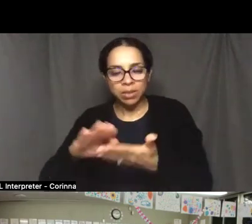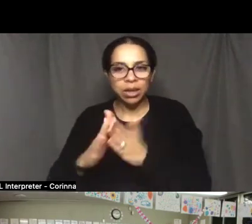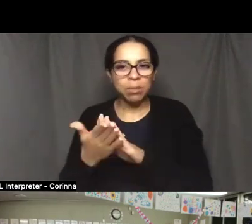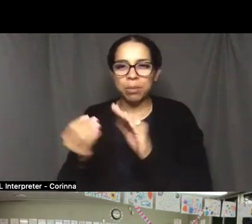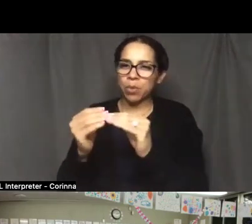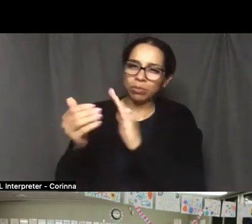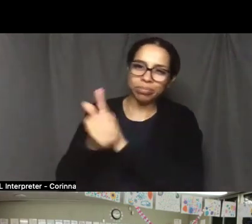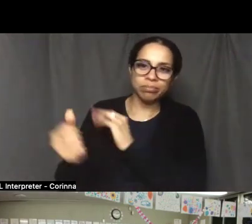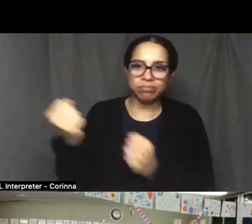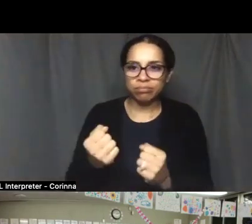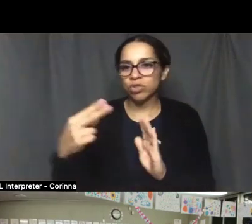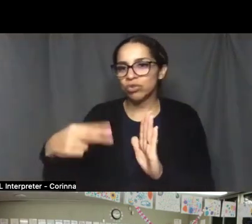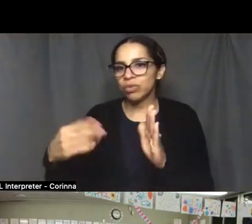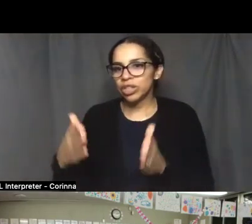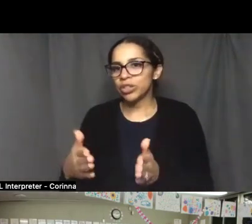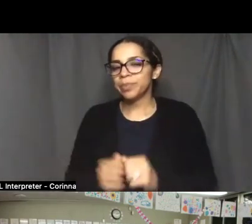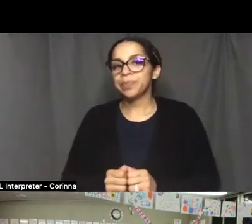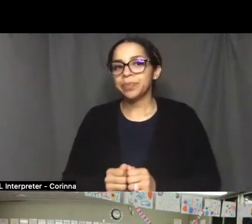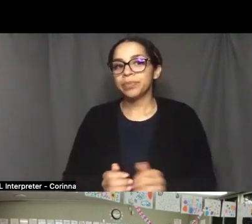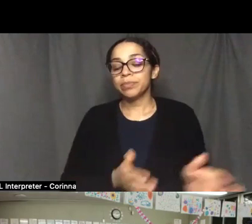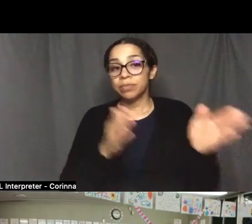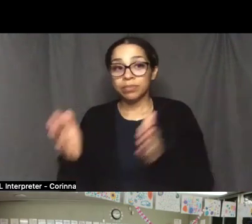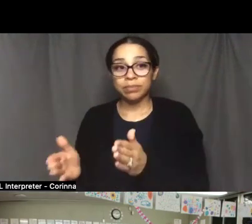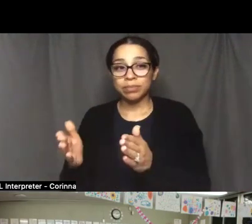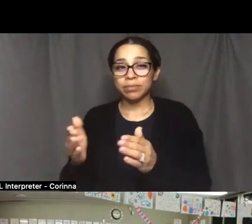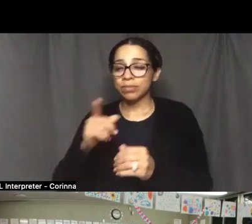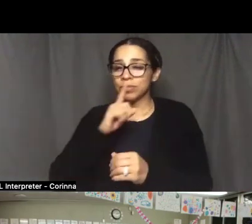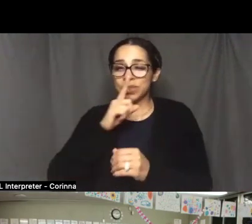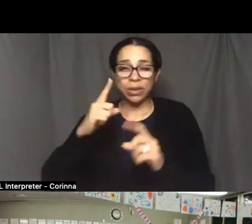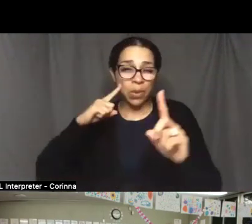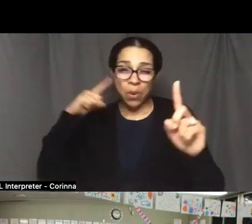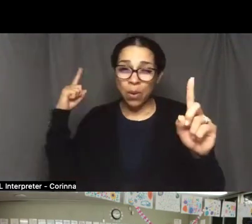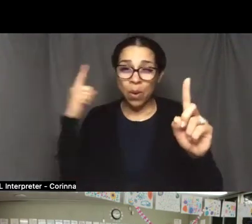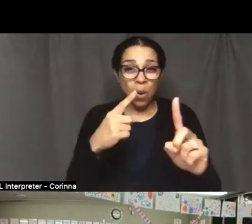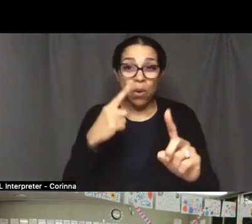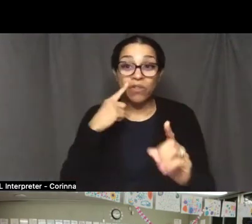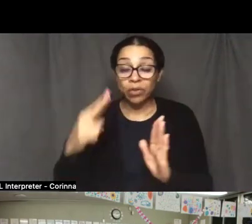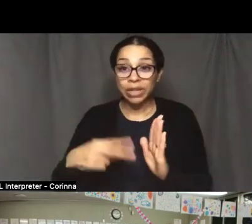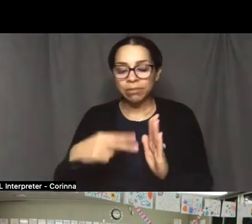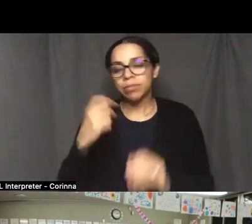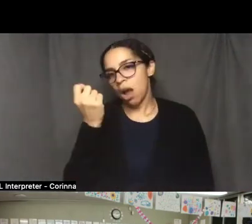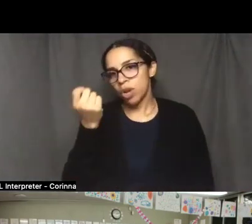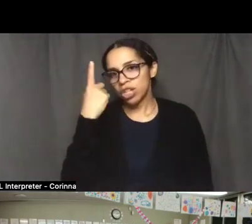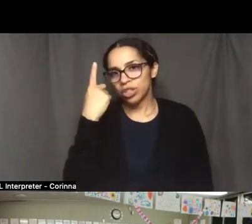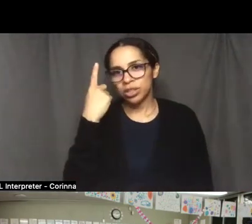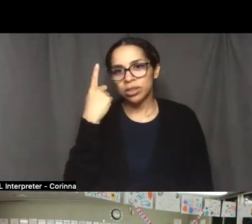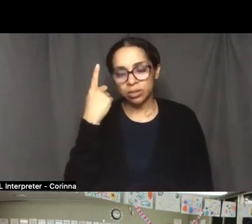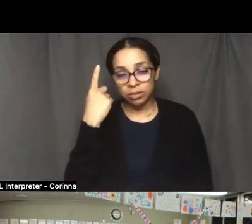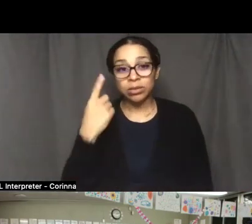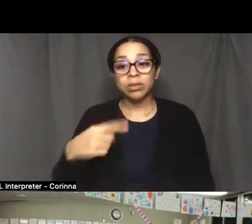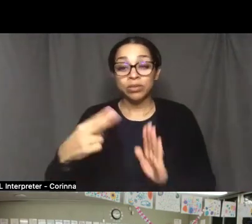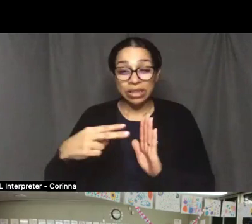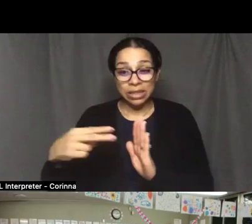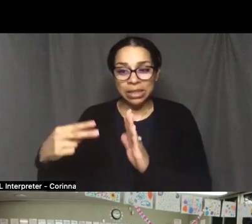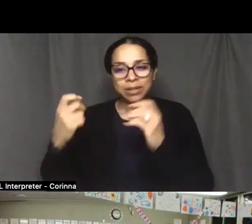And then this is the ultimate goal of reading, is comprehension. Being able to understand what they read, being able to think